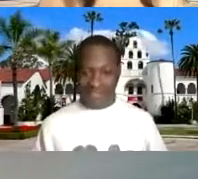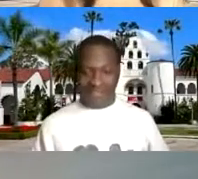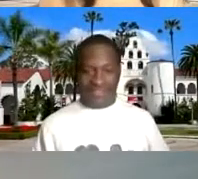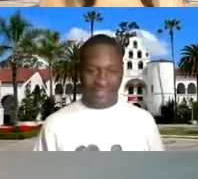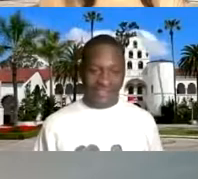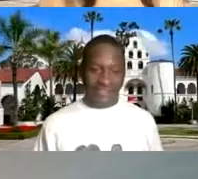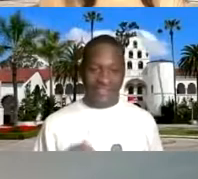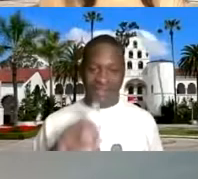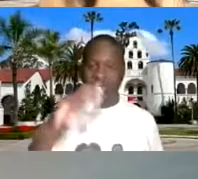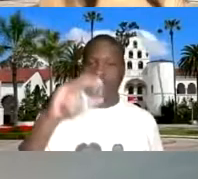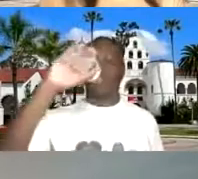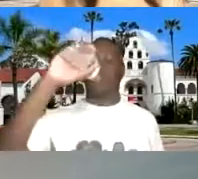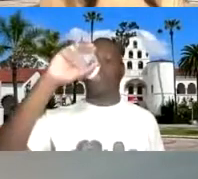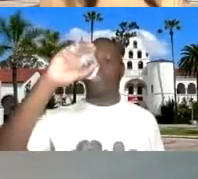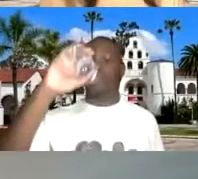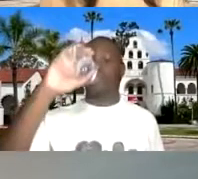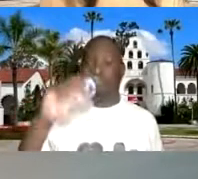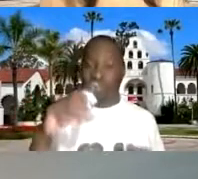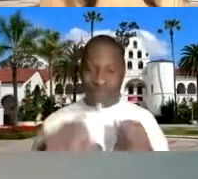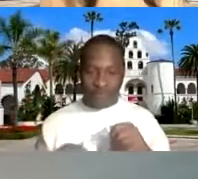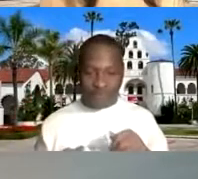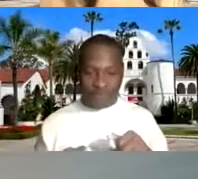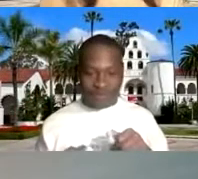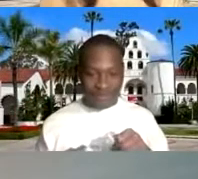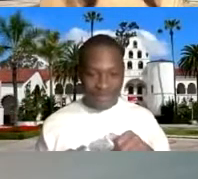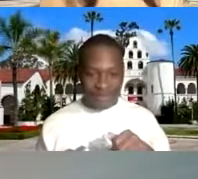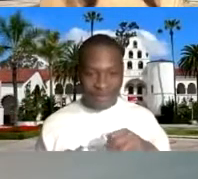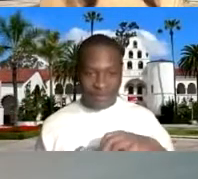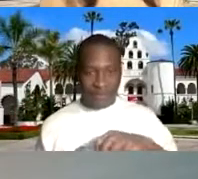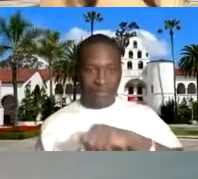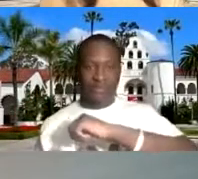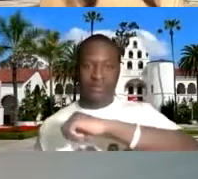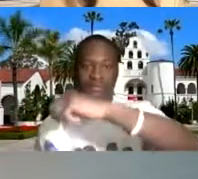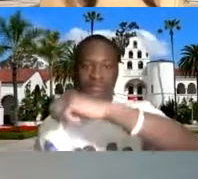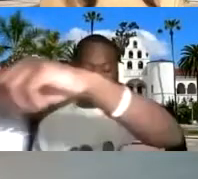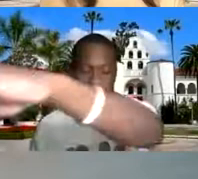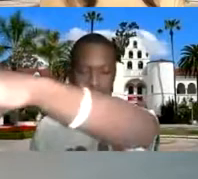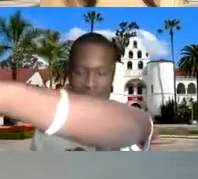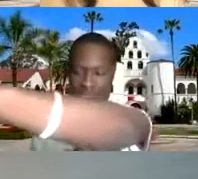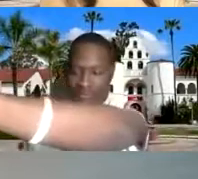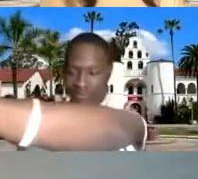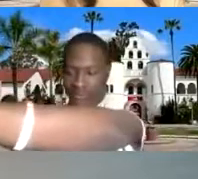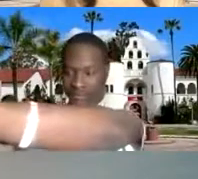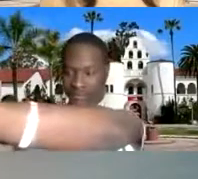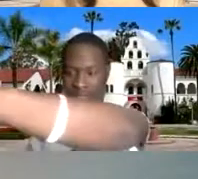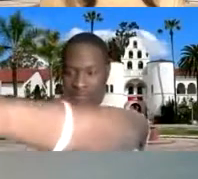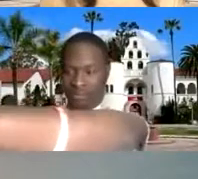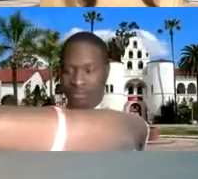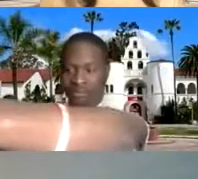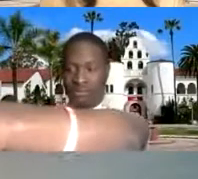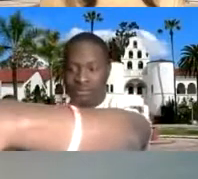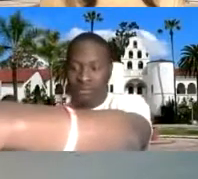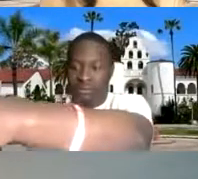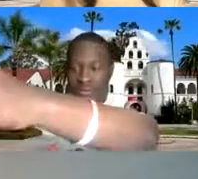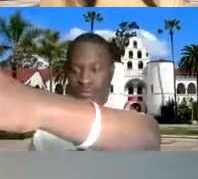totally fine. Okay, so we'll get into the panel. My first question is for, let's go